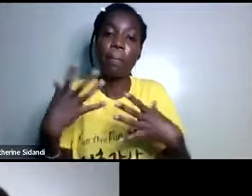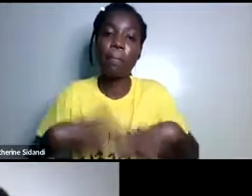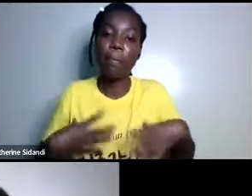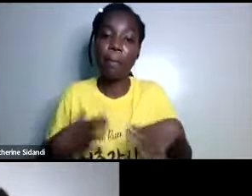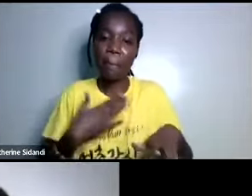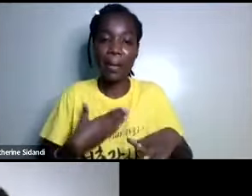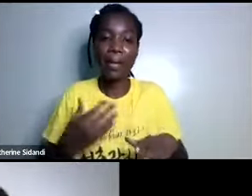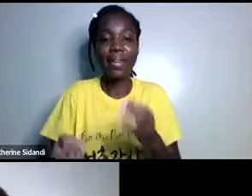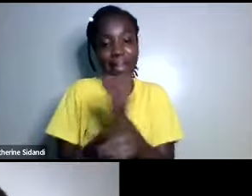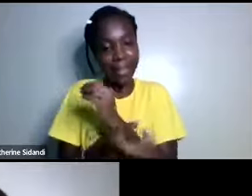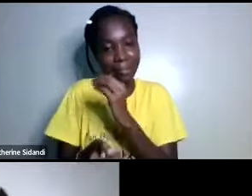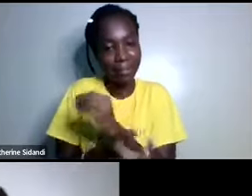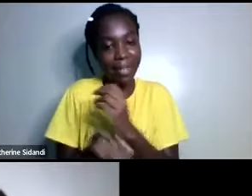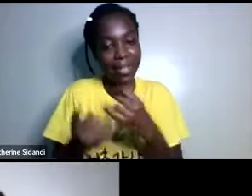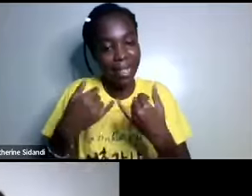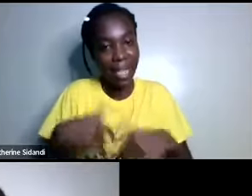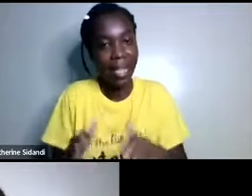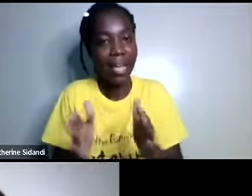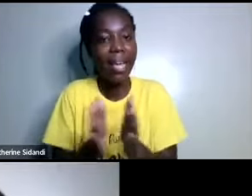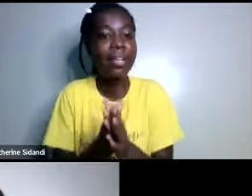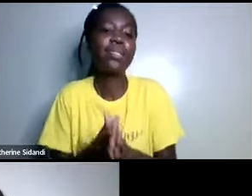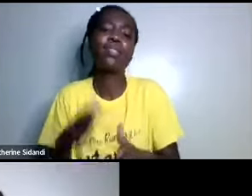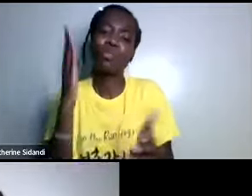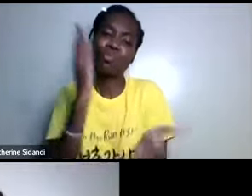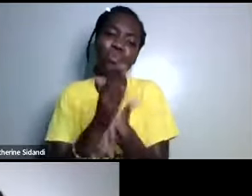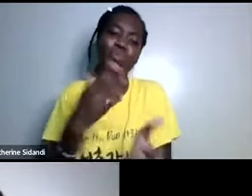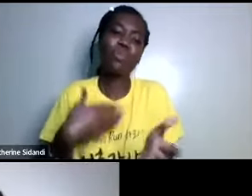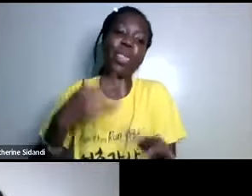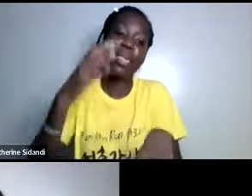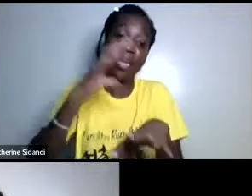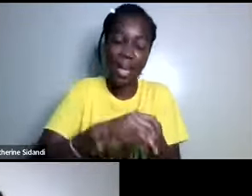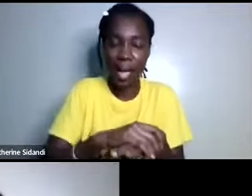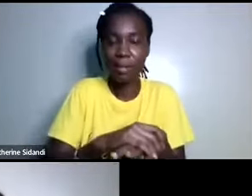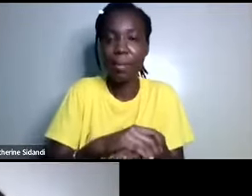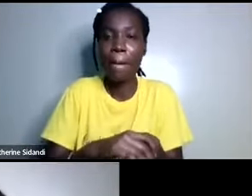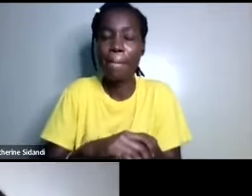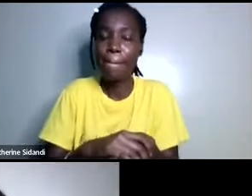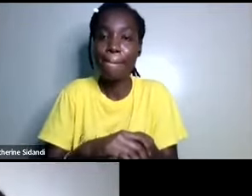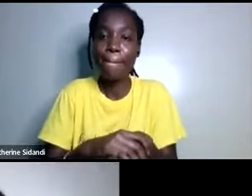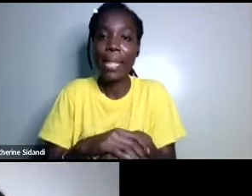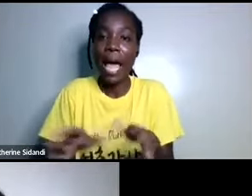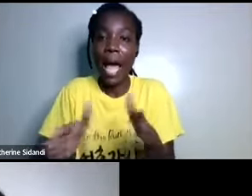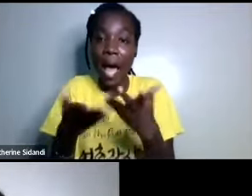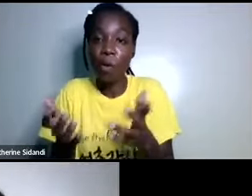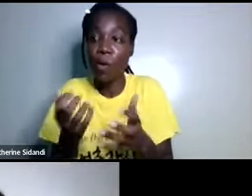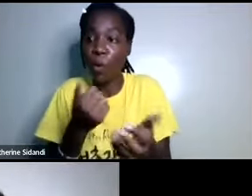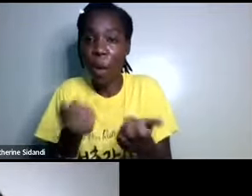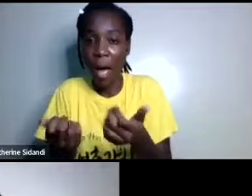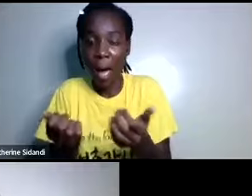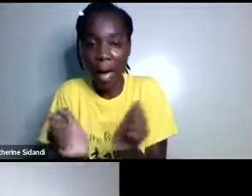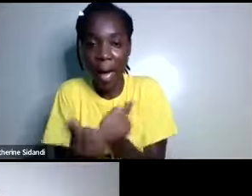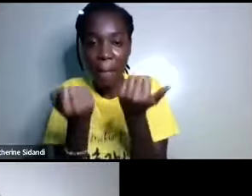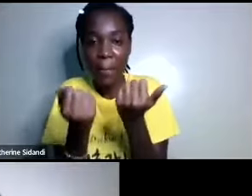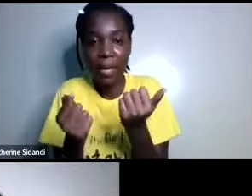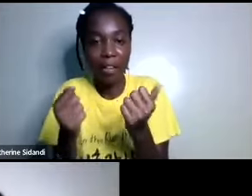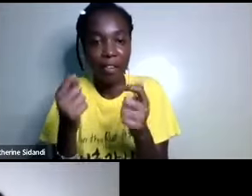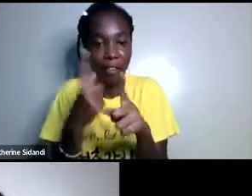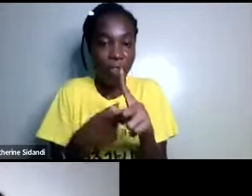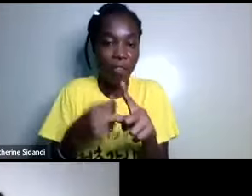were playing without a funnel. So Bavi, I'm in your office, I believe, on Thursday or on Tuesday next